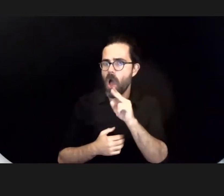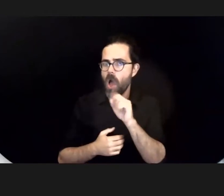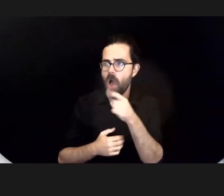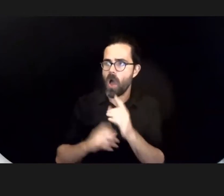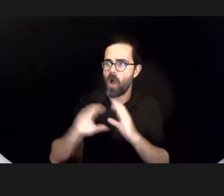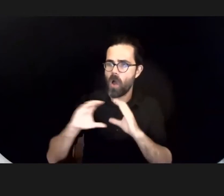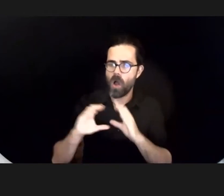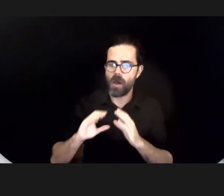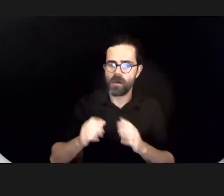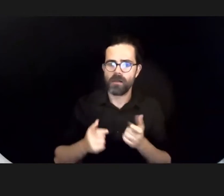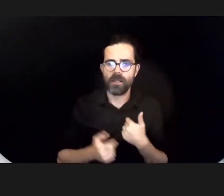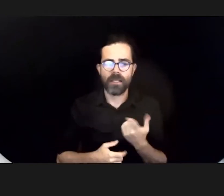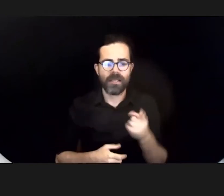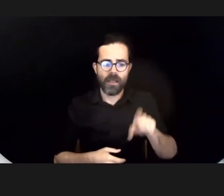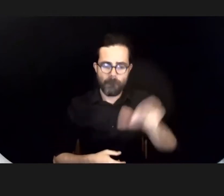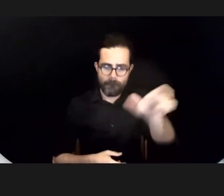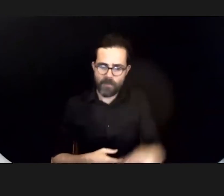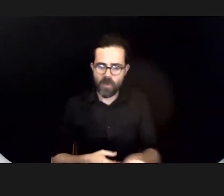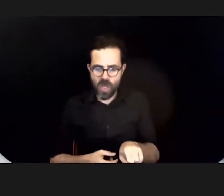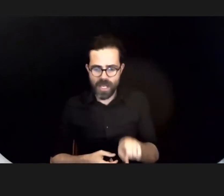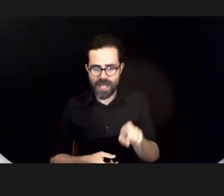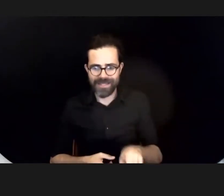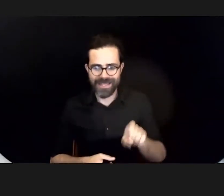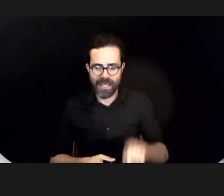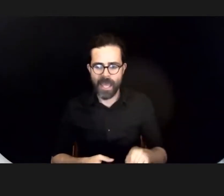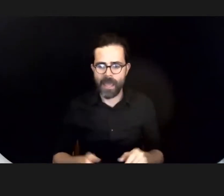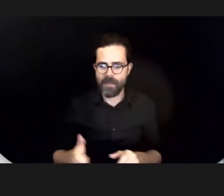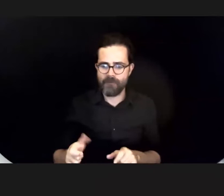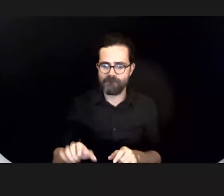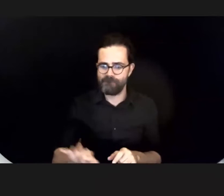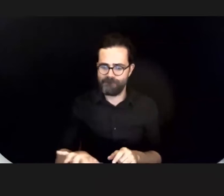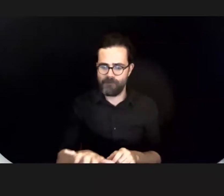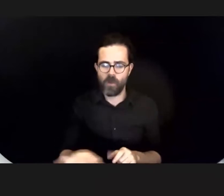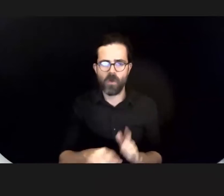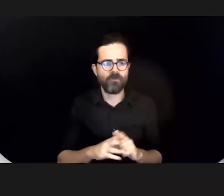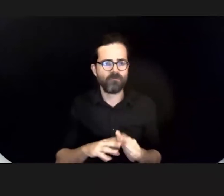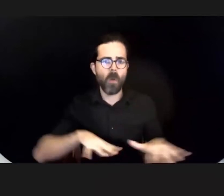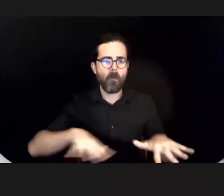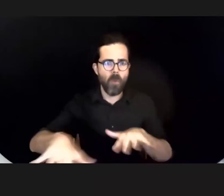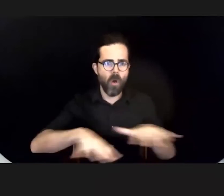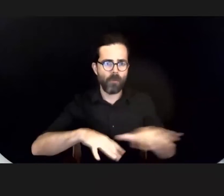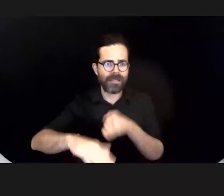manipulative skills, to a mobile and more accessible device and services.